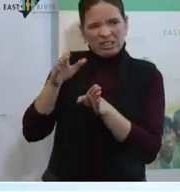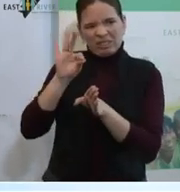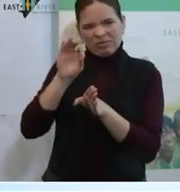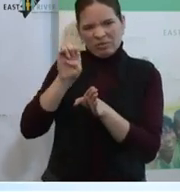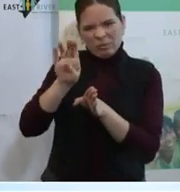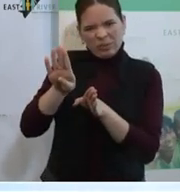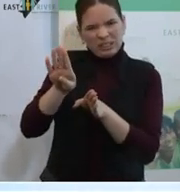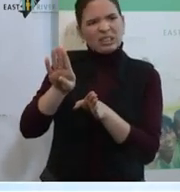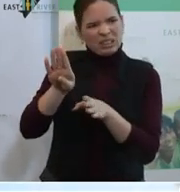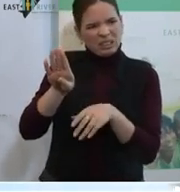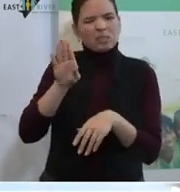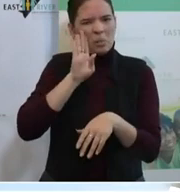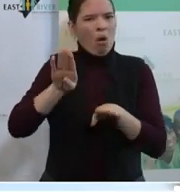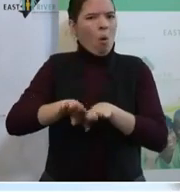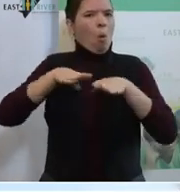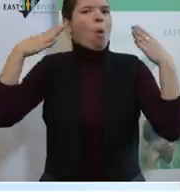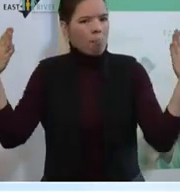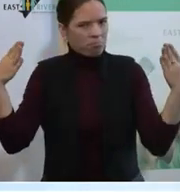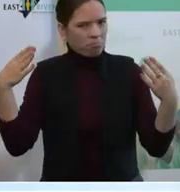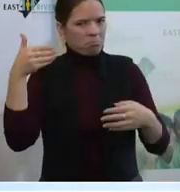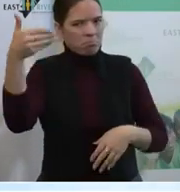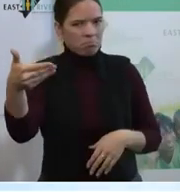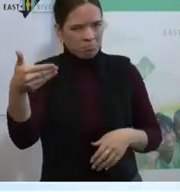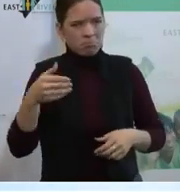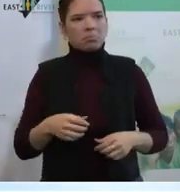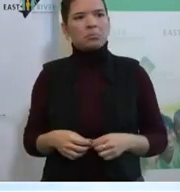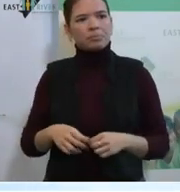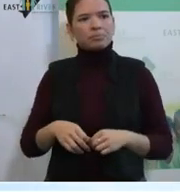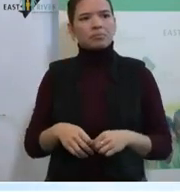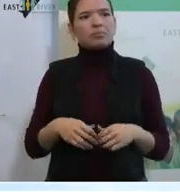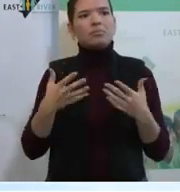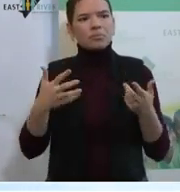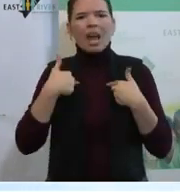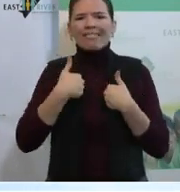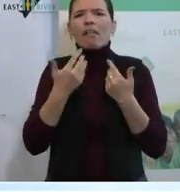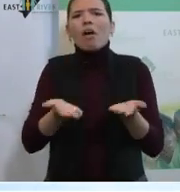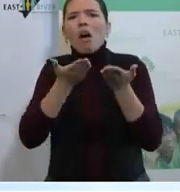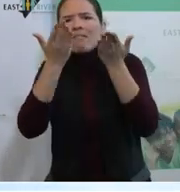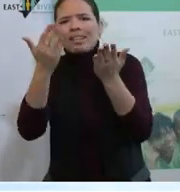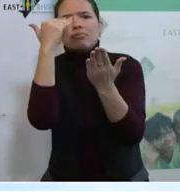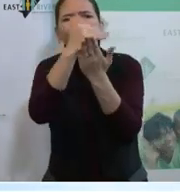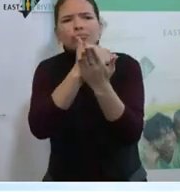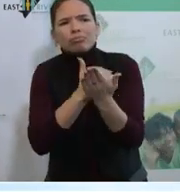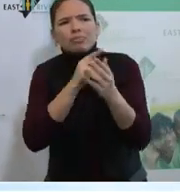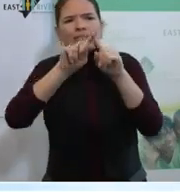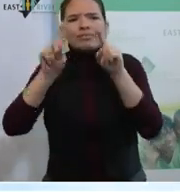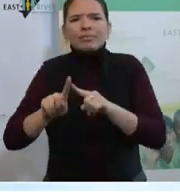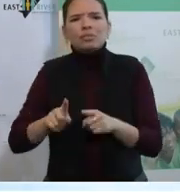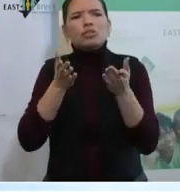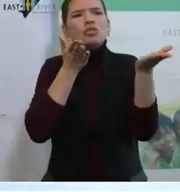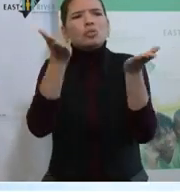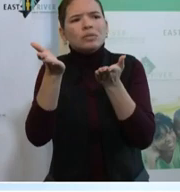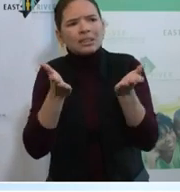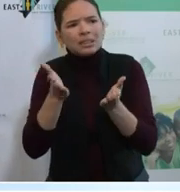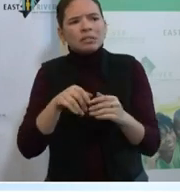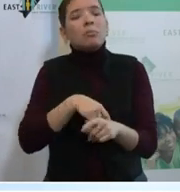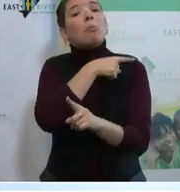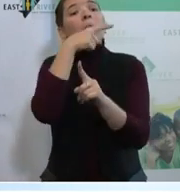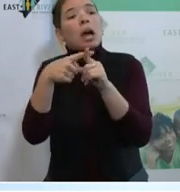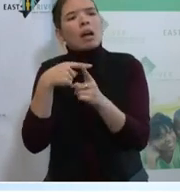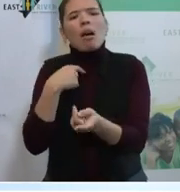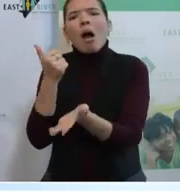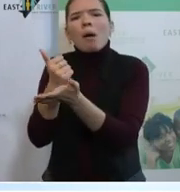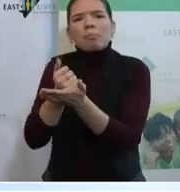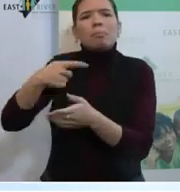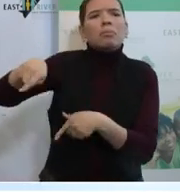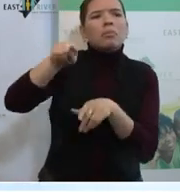Offering free tax services and helping residents earn the Earned Income Tax Credit is something that we definitely believe in.